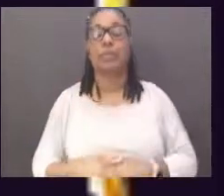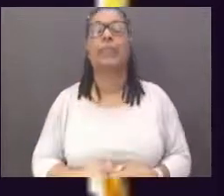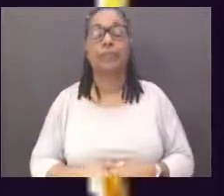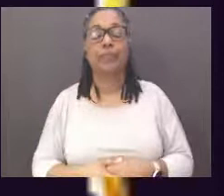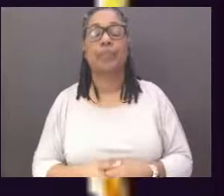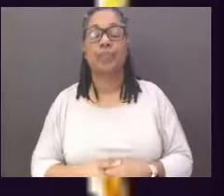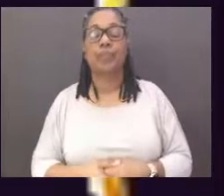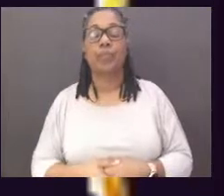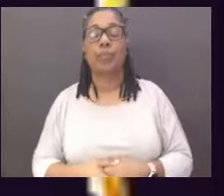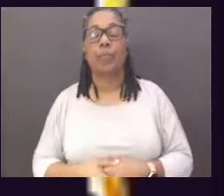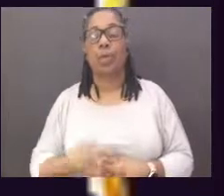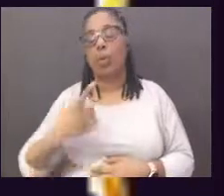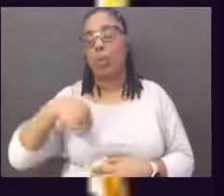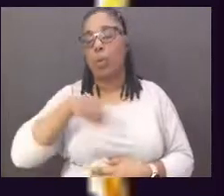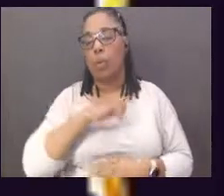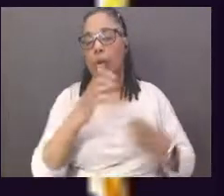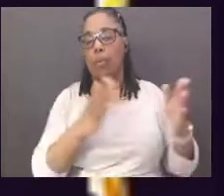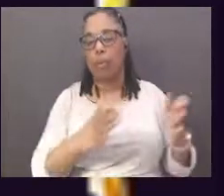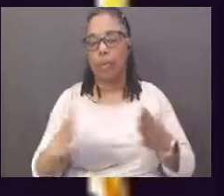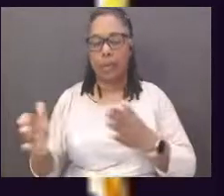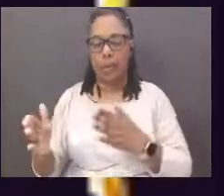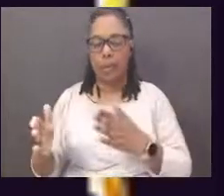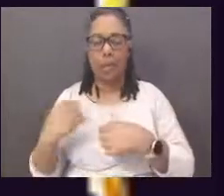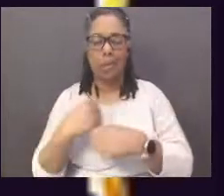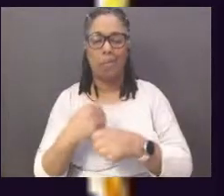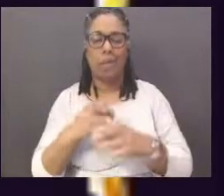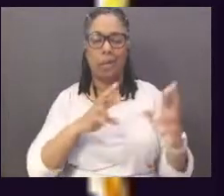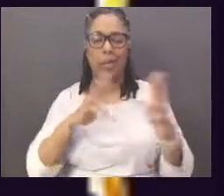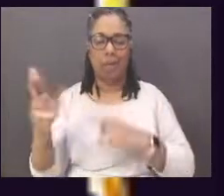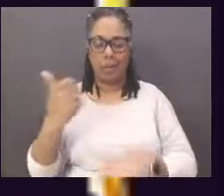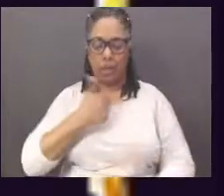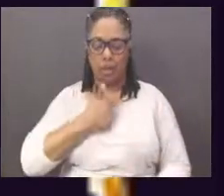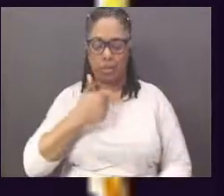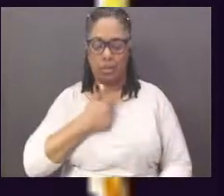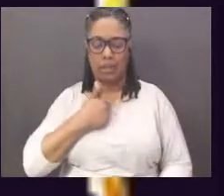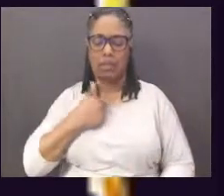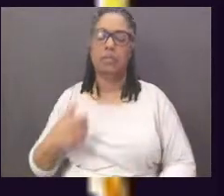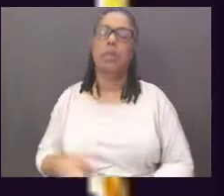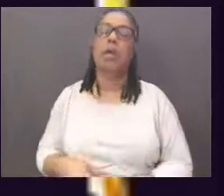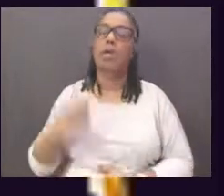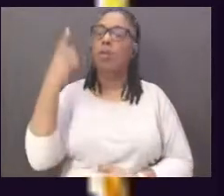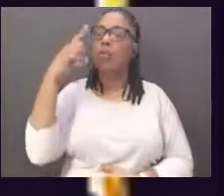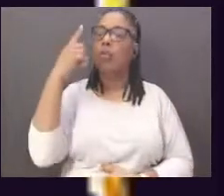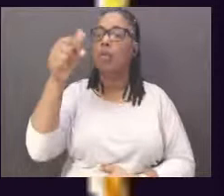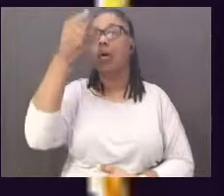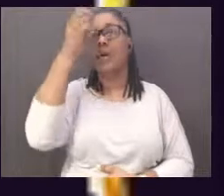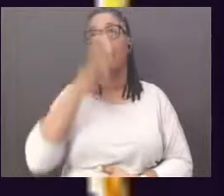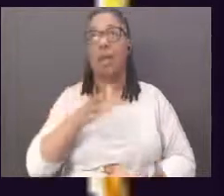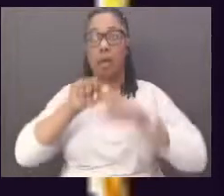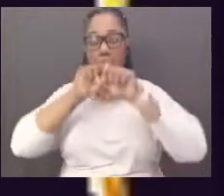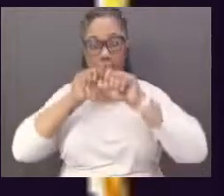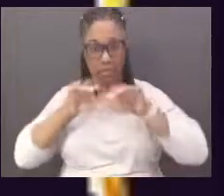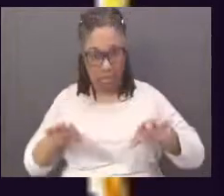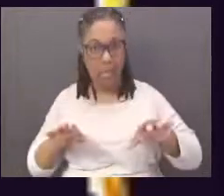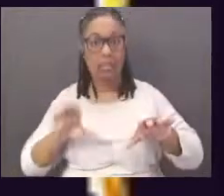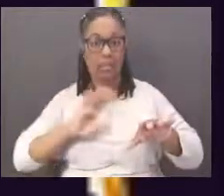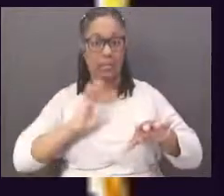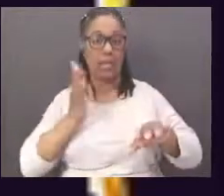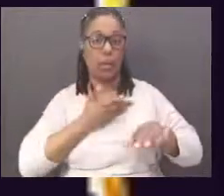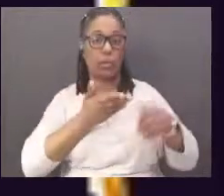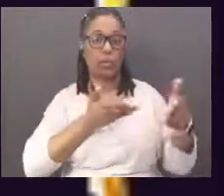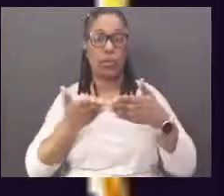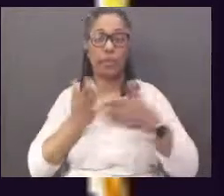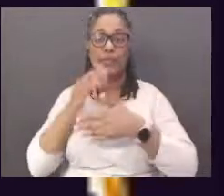as we consecrate ourselves, as we pray that God might bless us as we come back in to our sanctuary